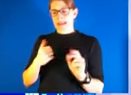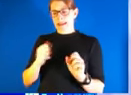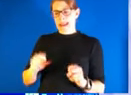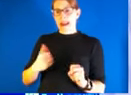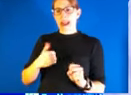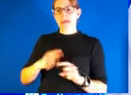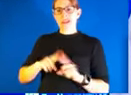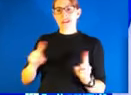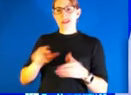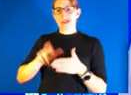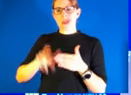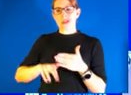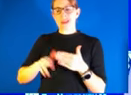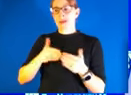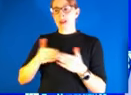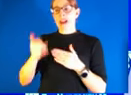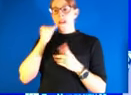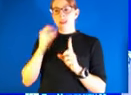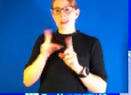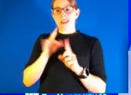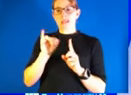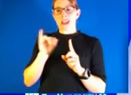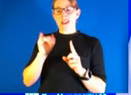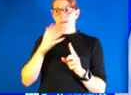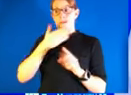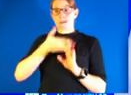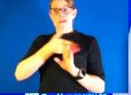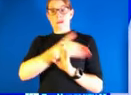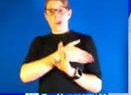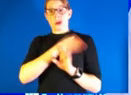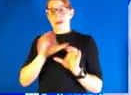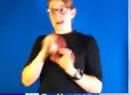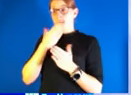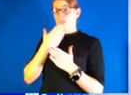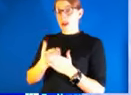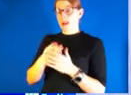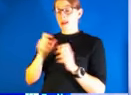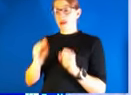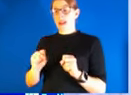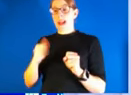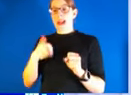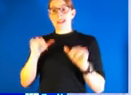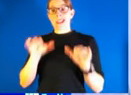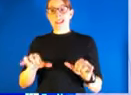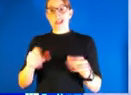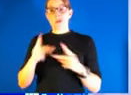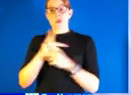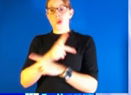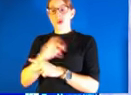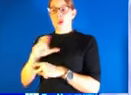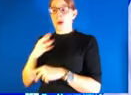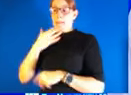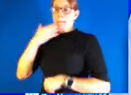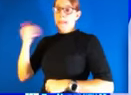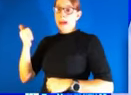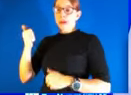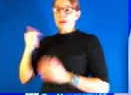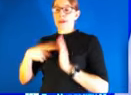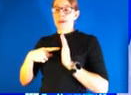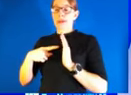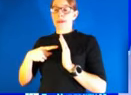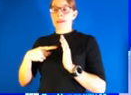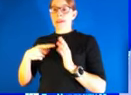been infected before and done well. They can have the same, worse, or better disease process